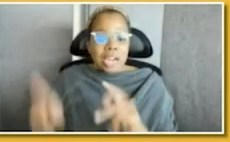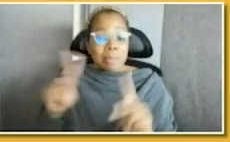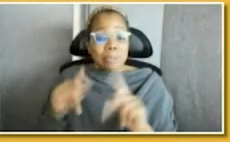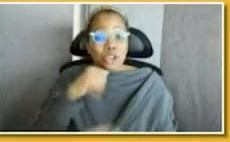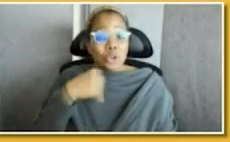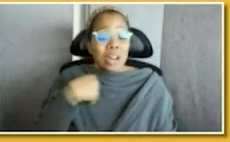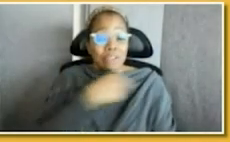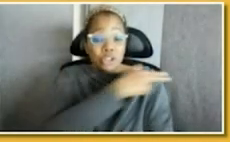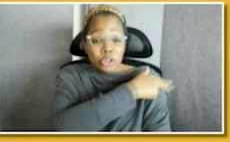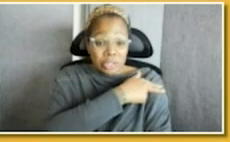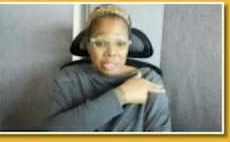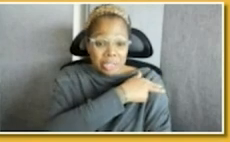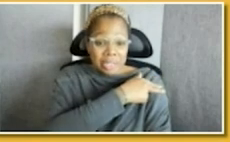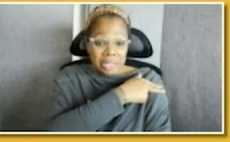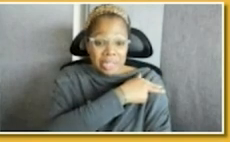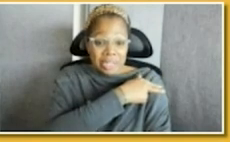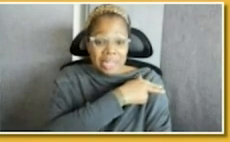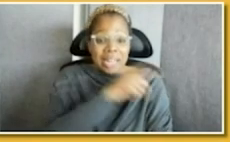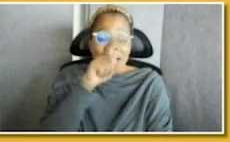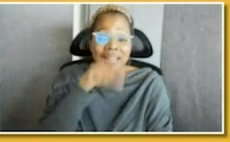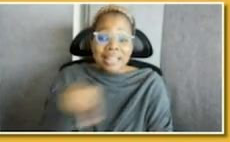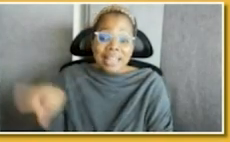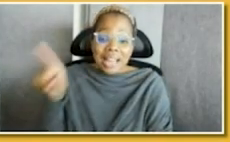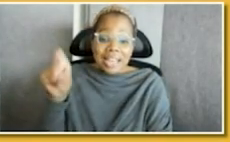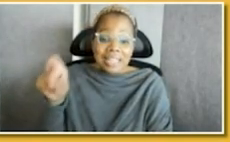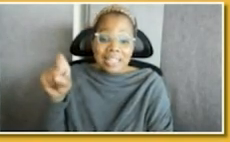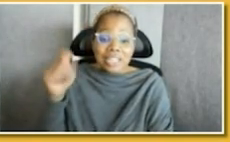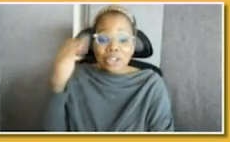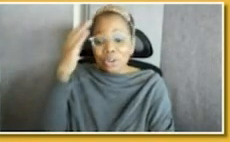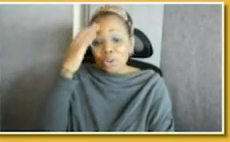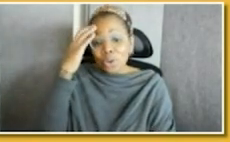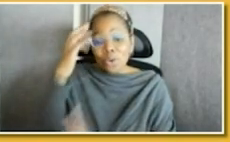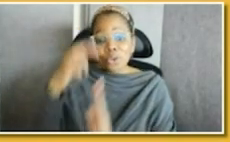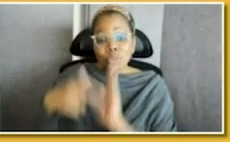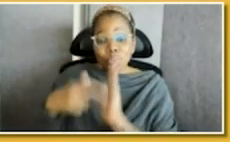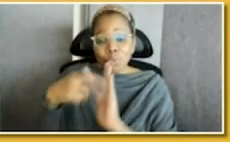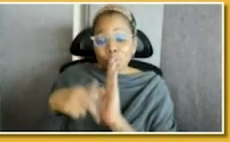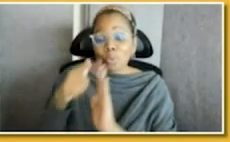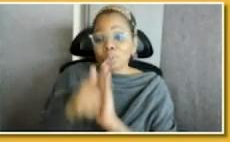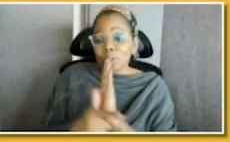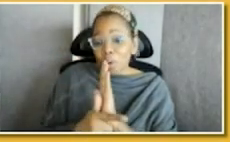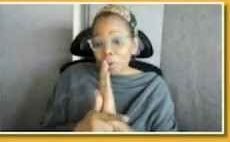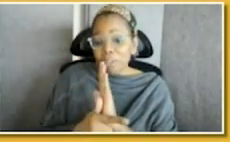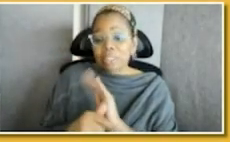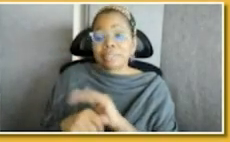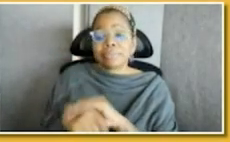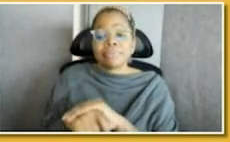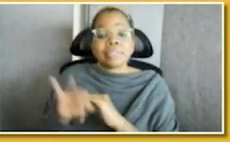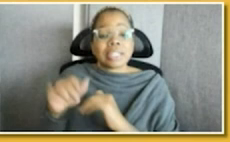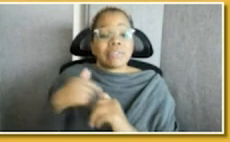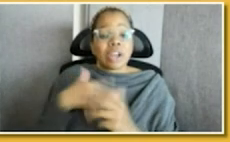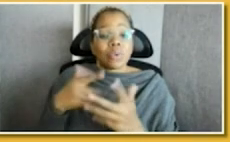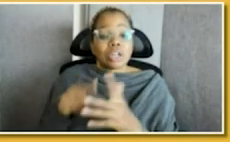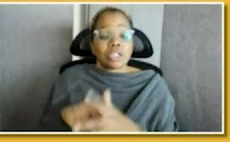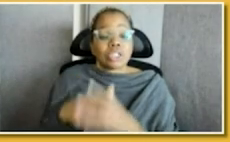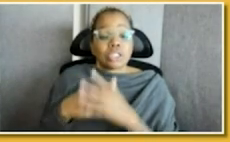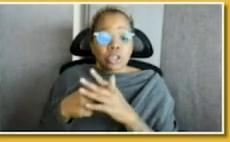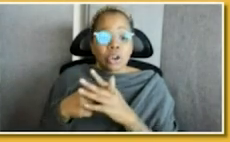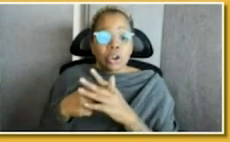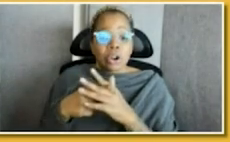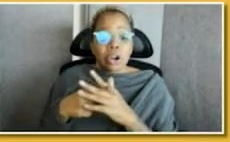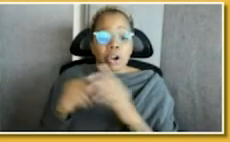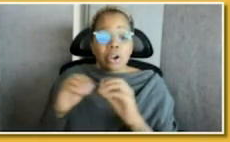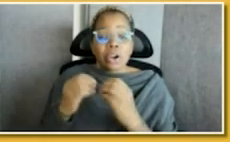have to get familiar with the rules and the laws out there. If I want to start an organization, and a good place to start is the